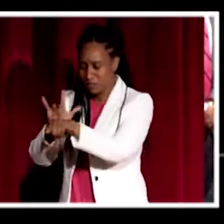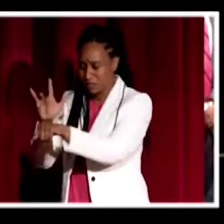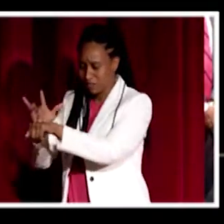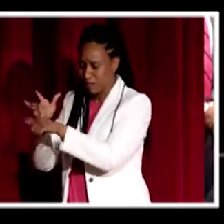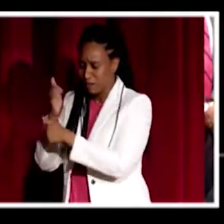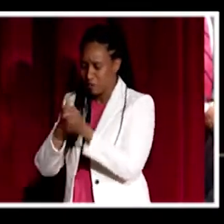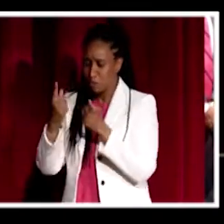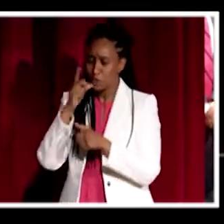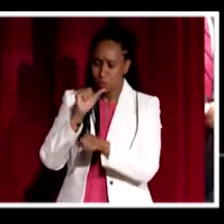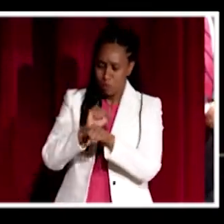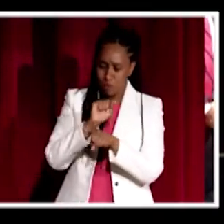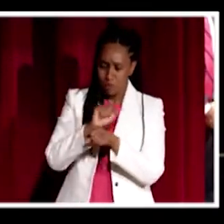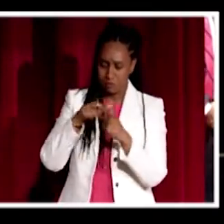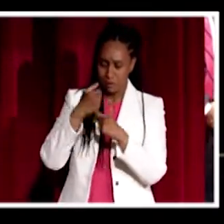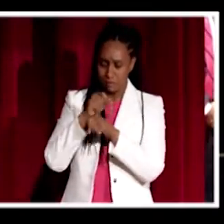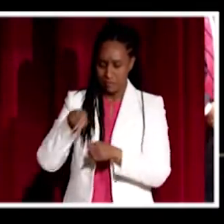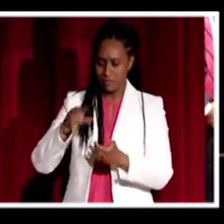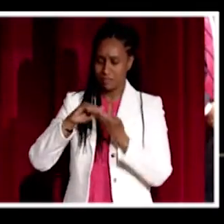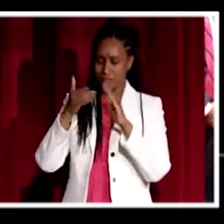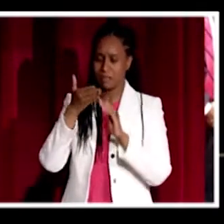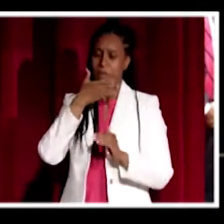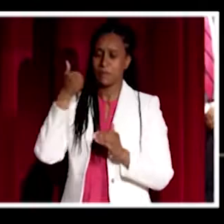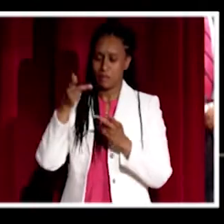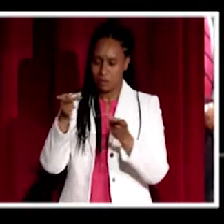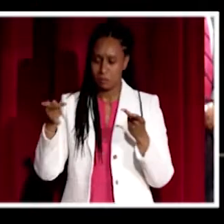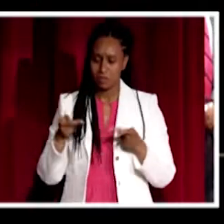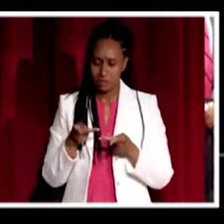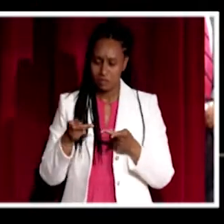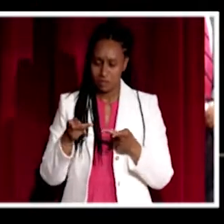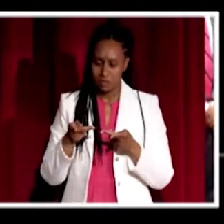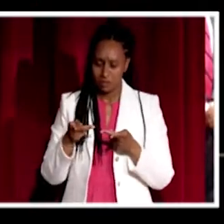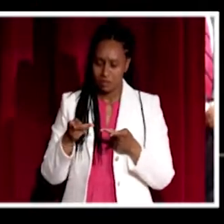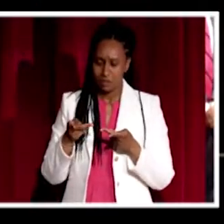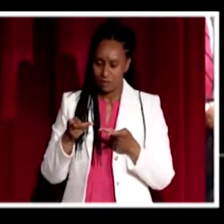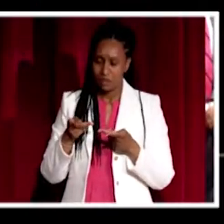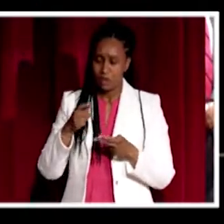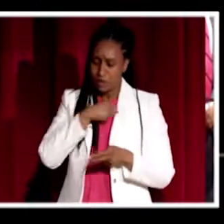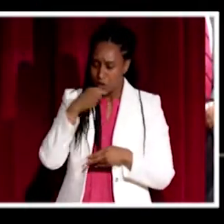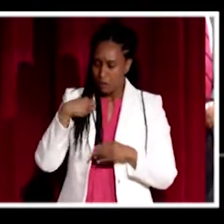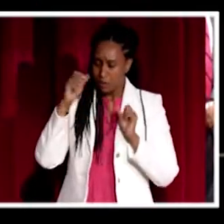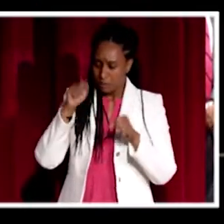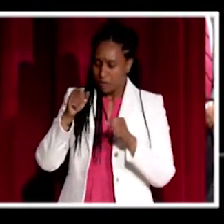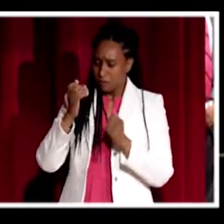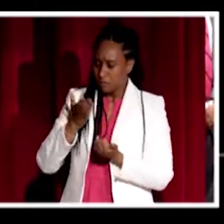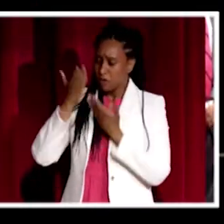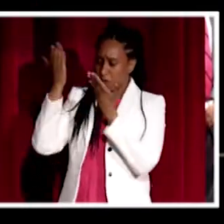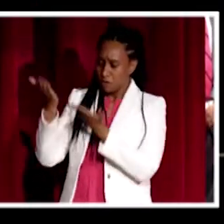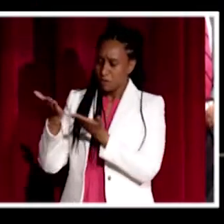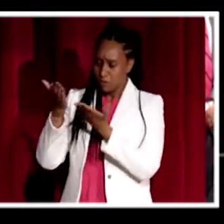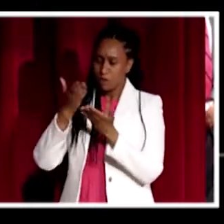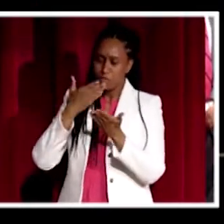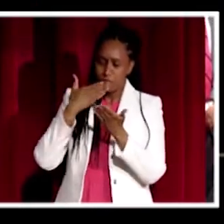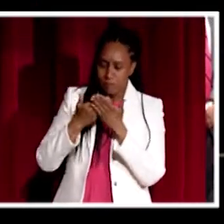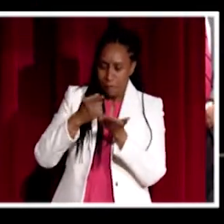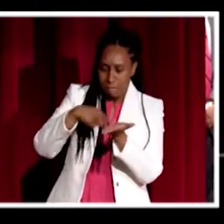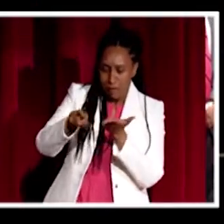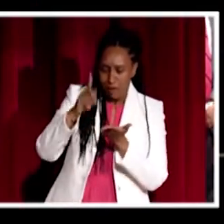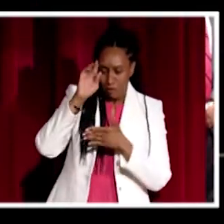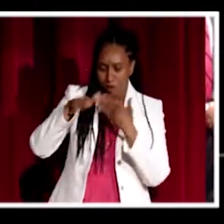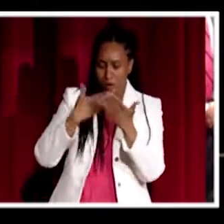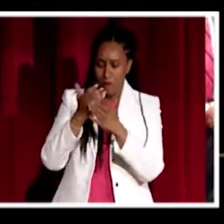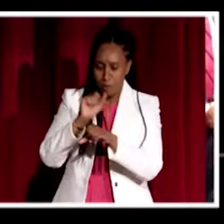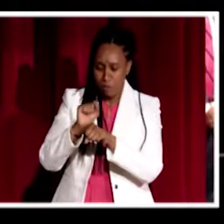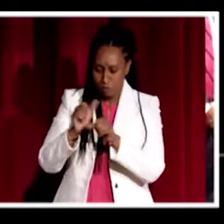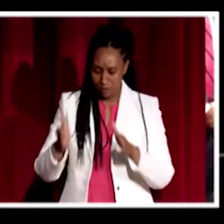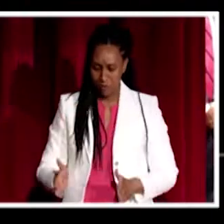working to make our city a better place to live in. That we may offer a fair wage to our workers, God, that we may